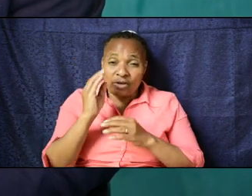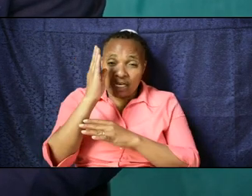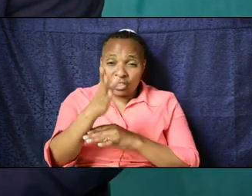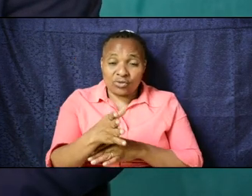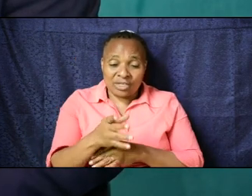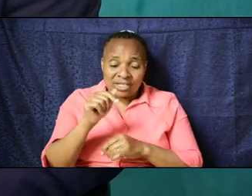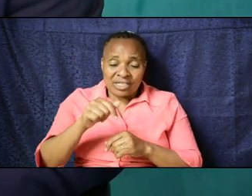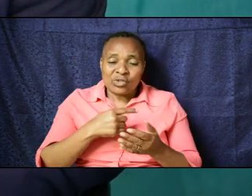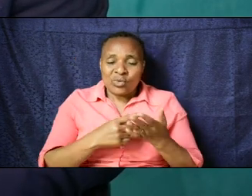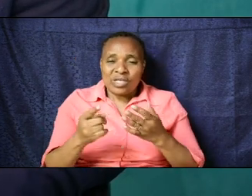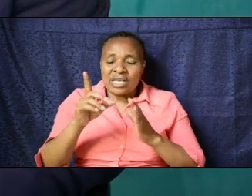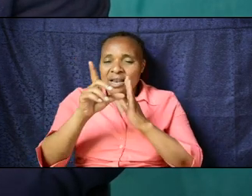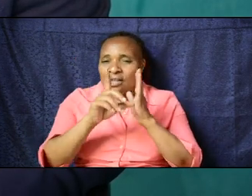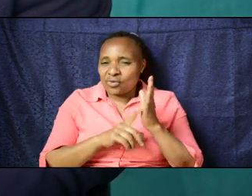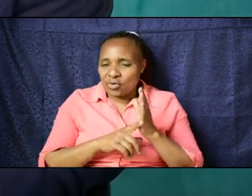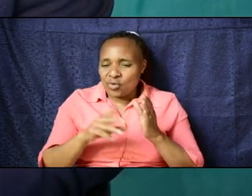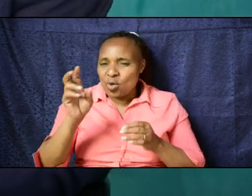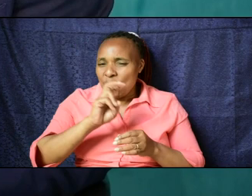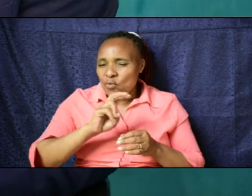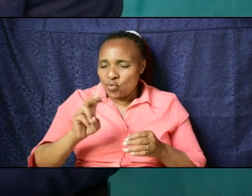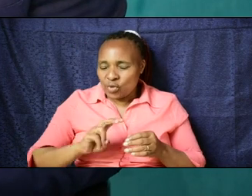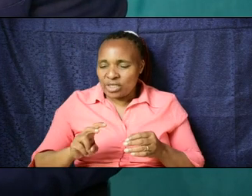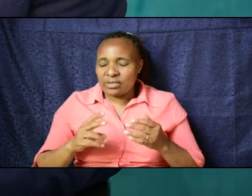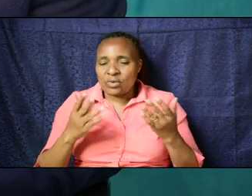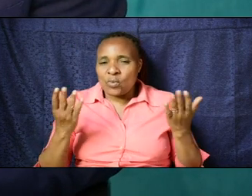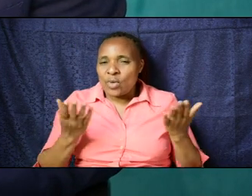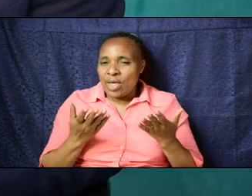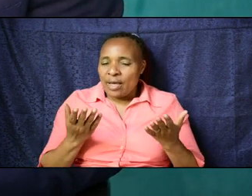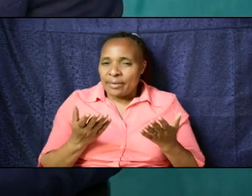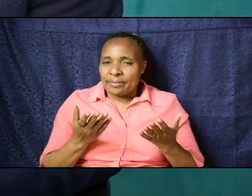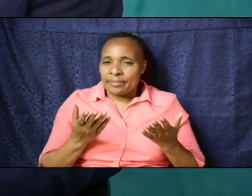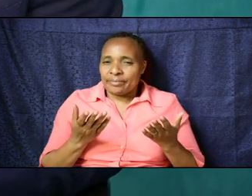lesson, we have been looking at